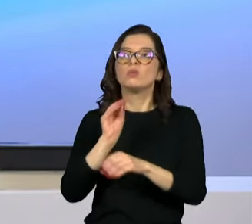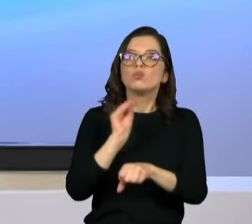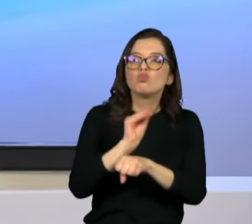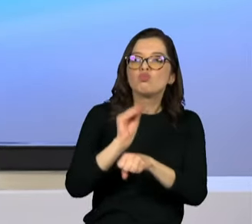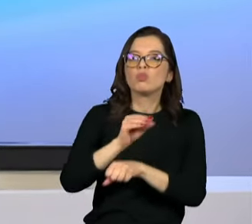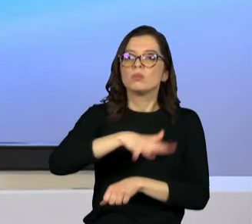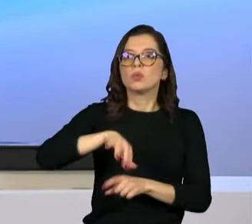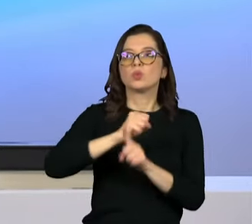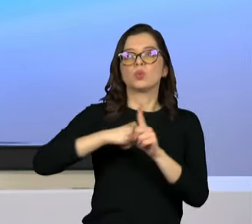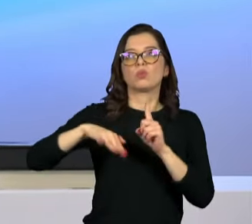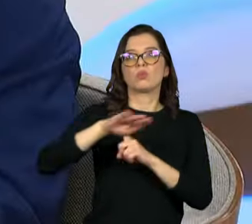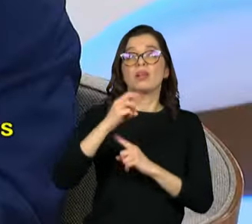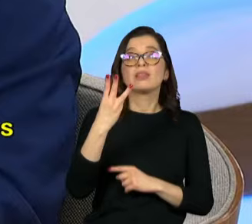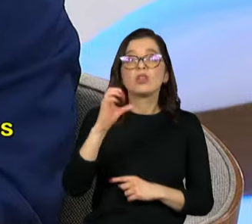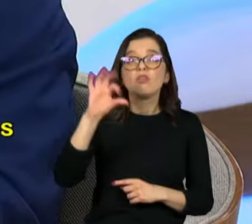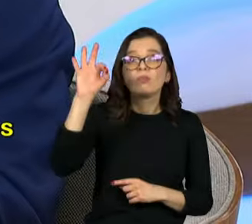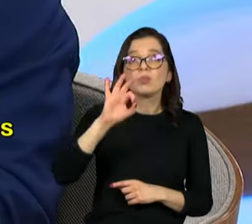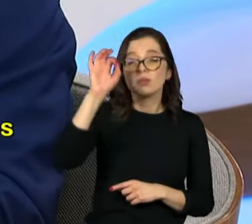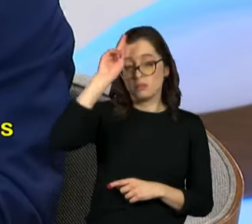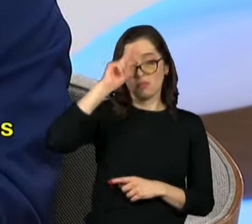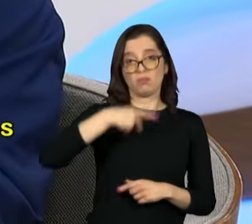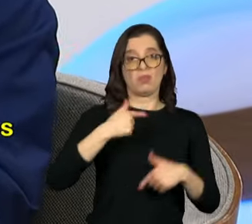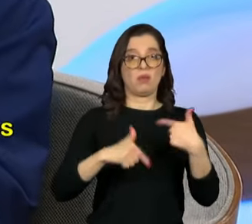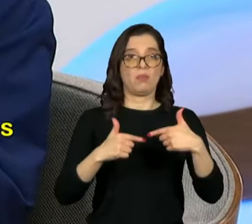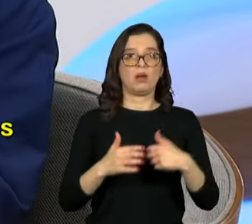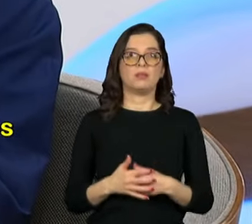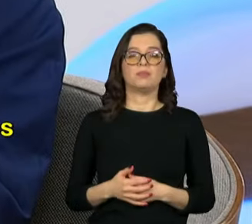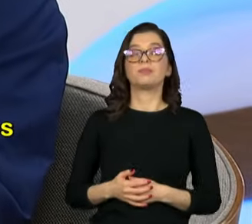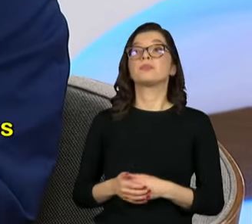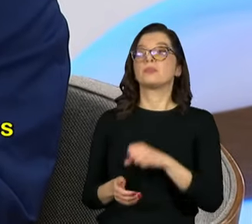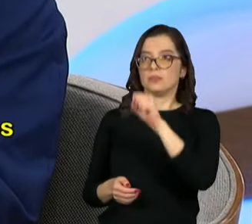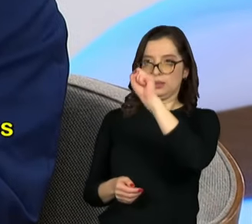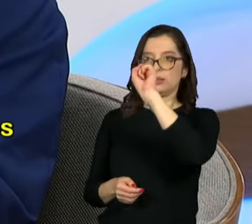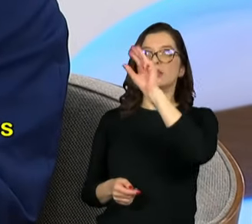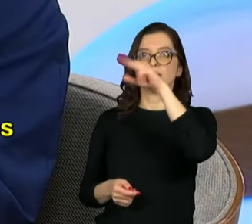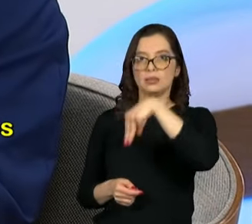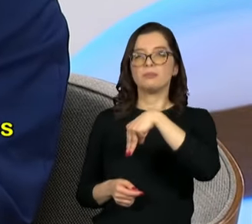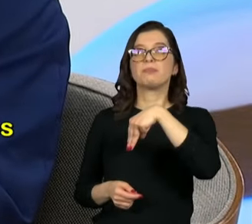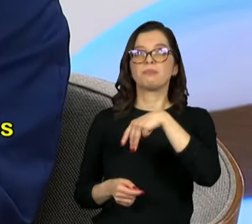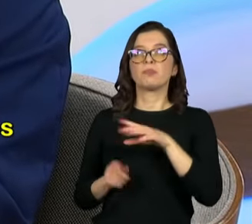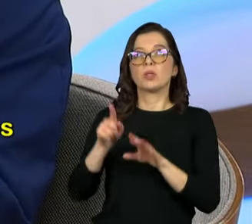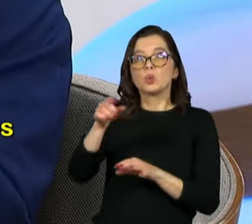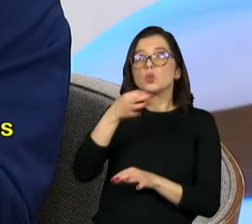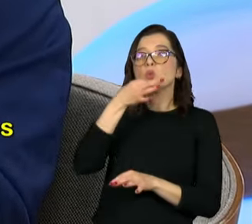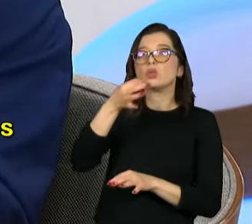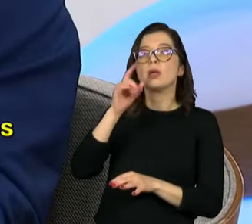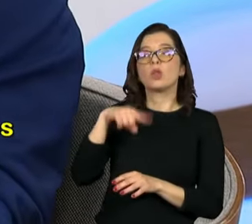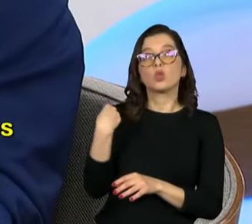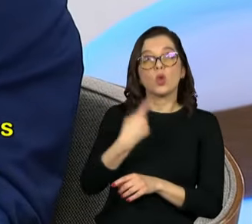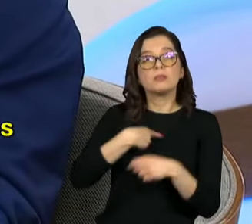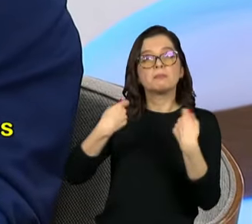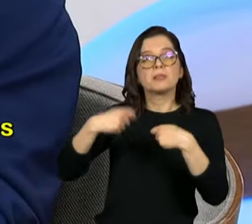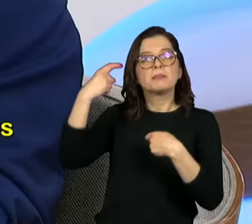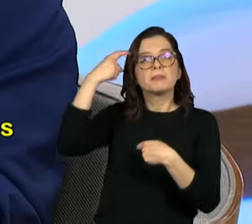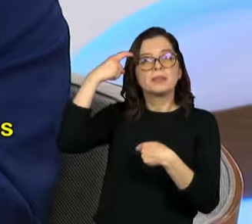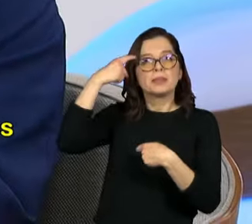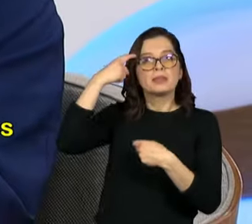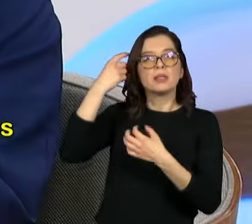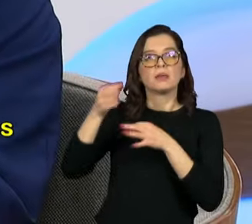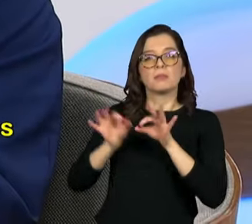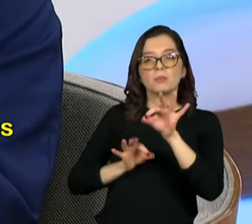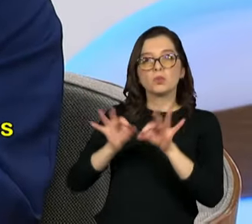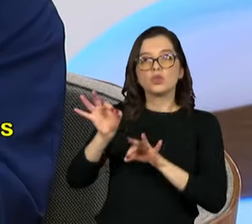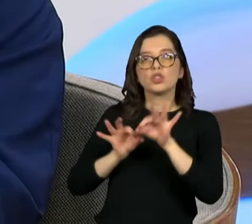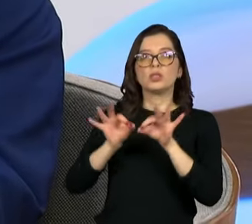no contexto brasileiro? Yes. What it suggests is that we need to undertake a new